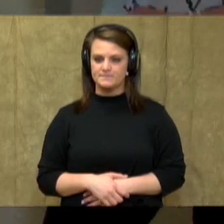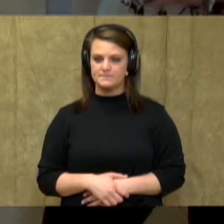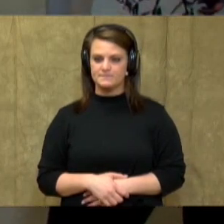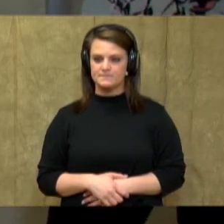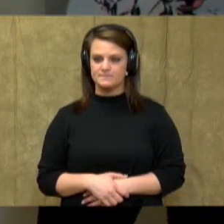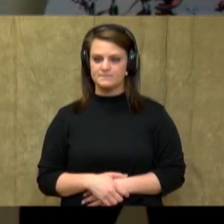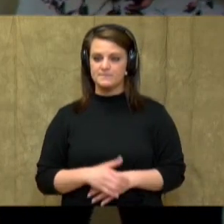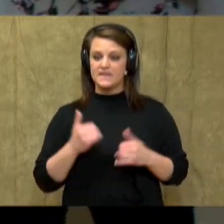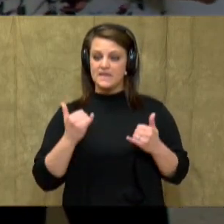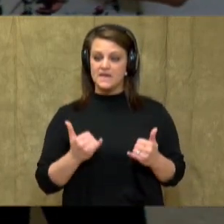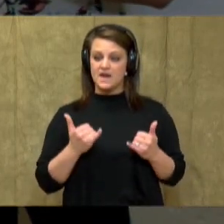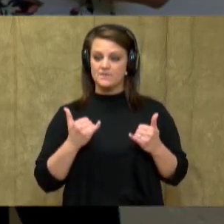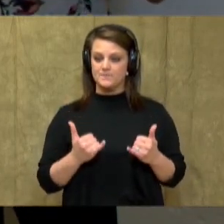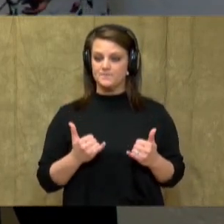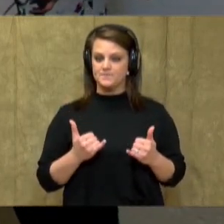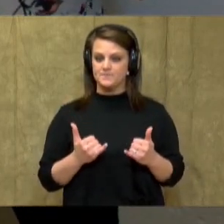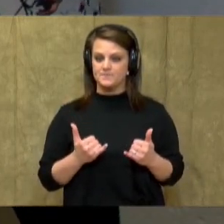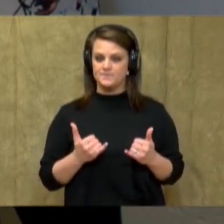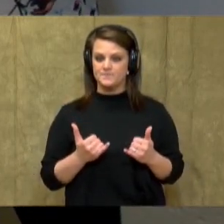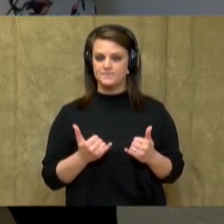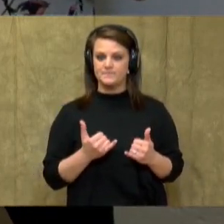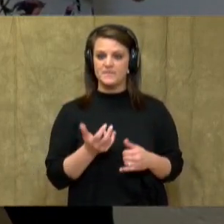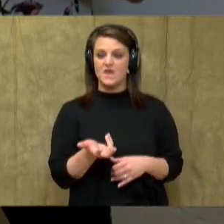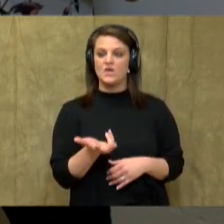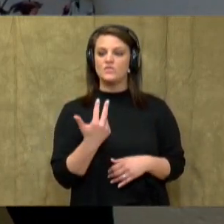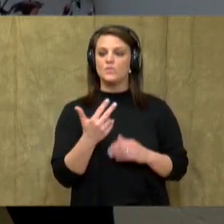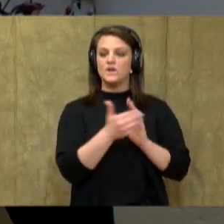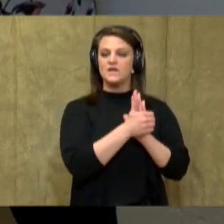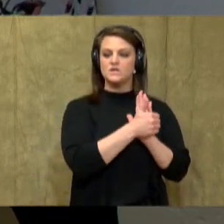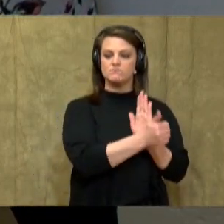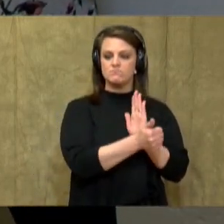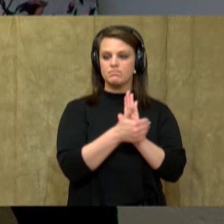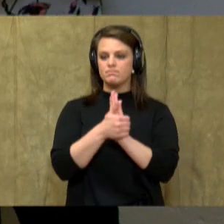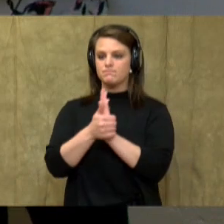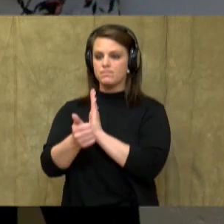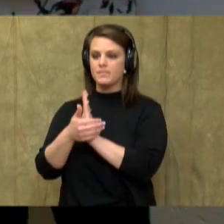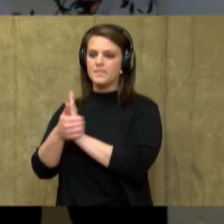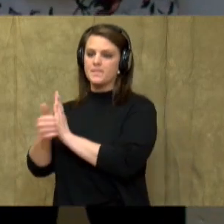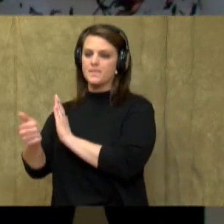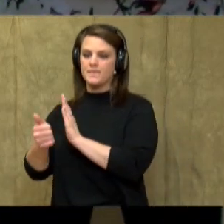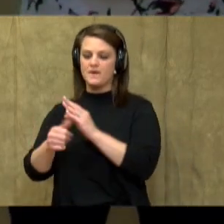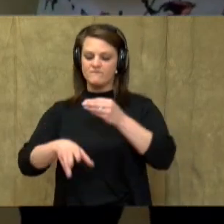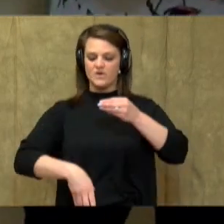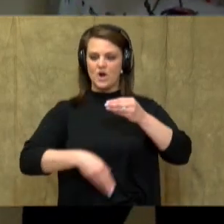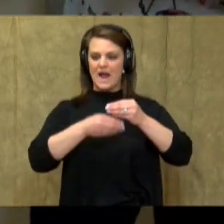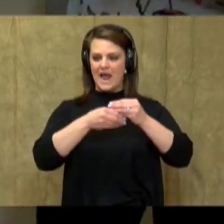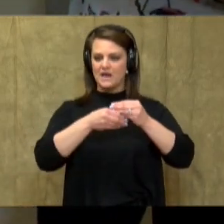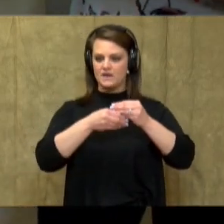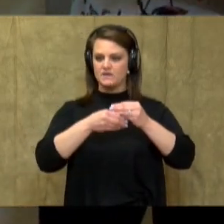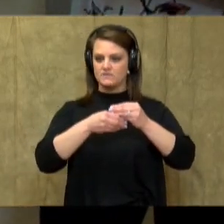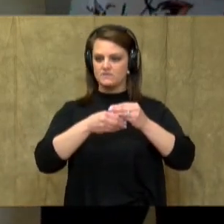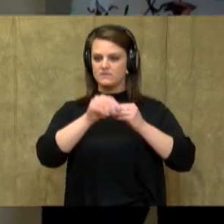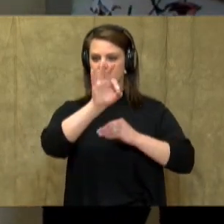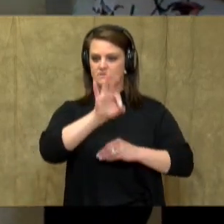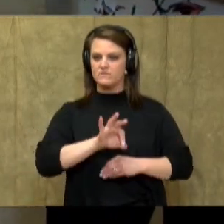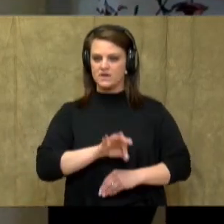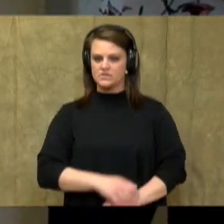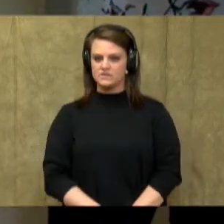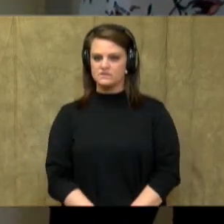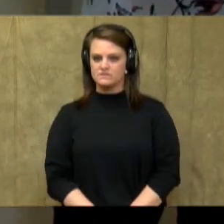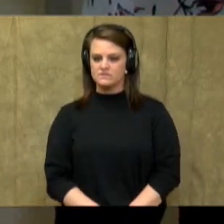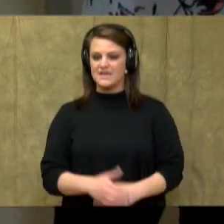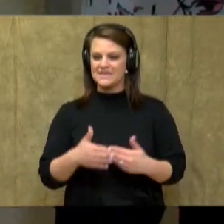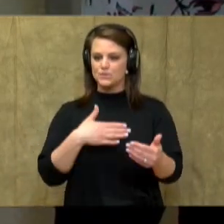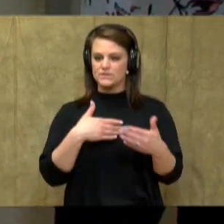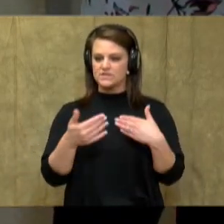now, here are our 3 strategies for adding fractions that I want to review with you today. Remember, no